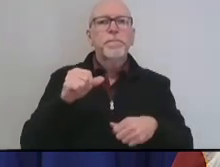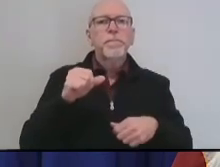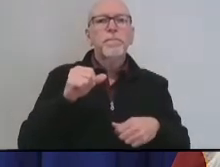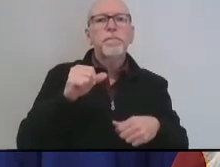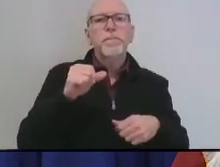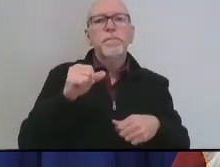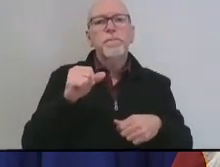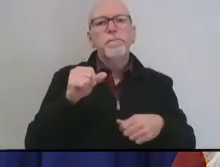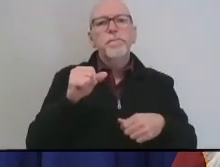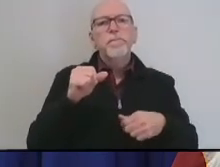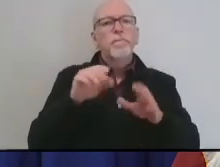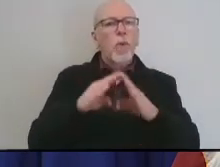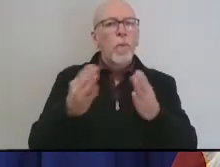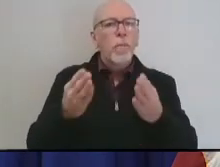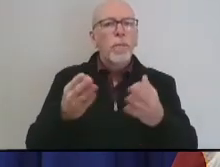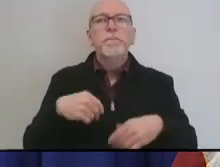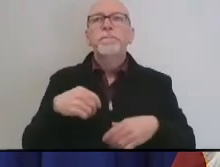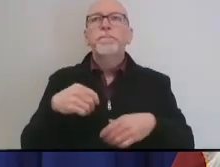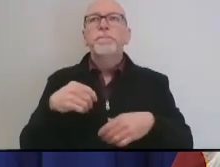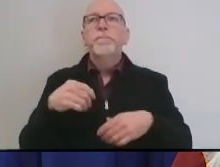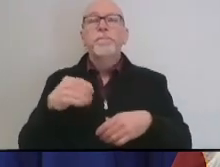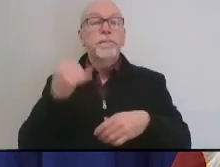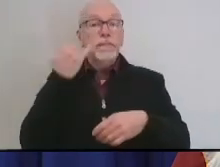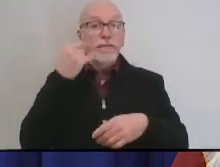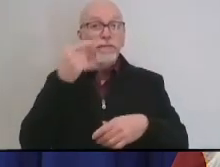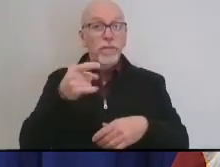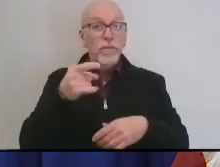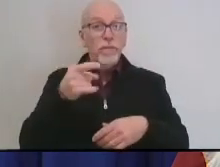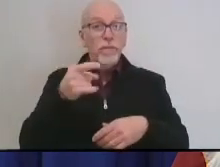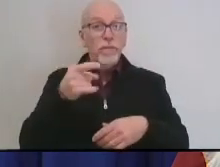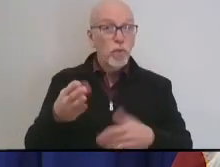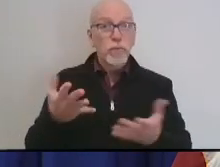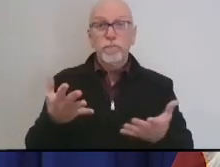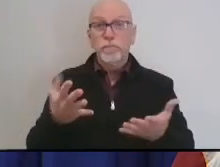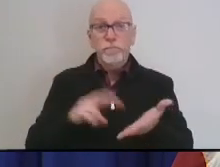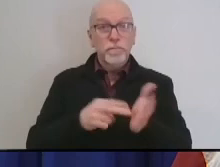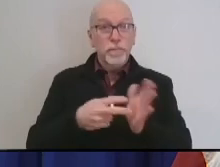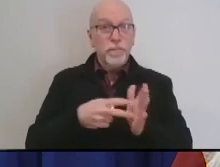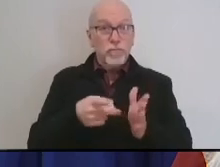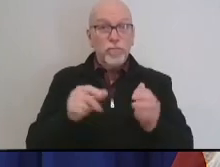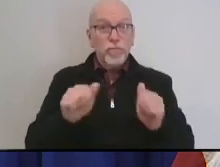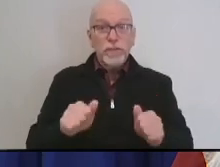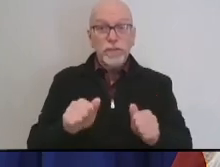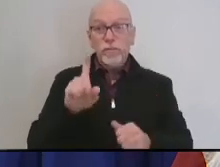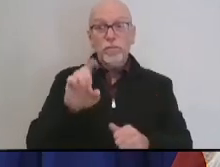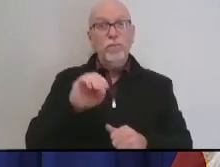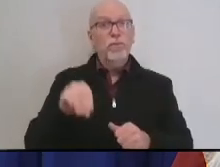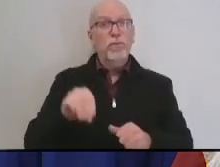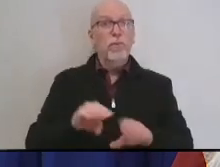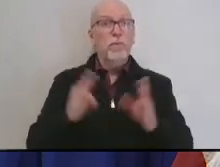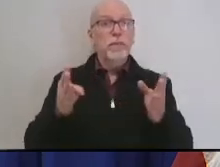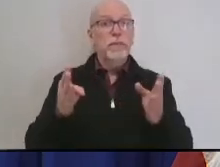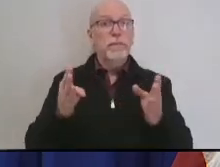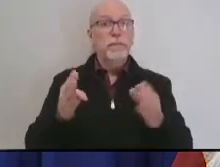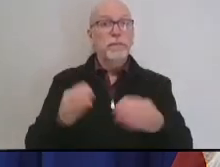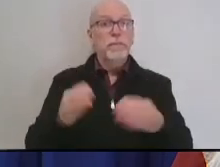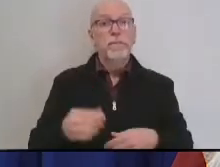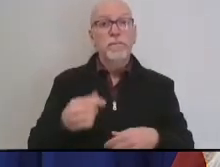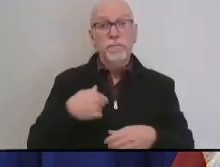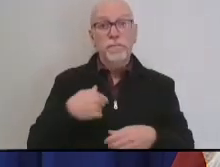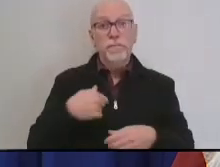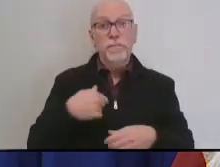be open, and if you're in blue, you have the ability to be 100% open. And we make some